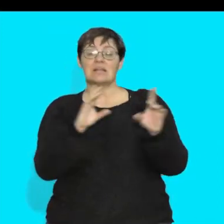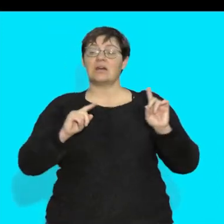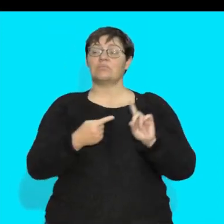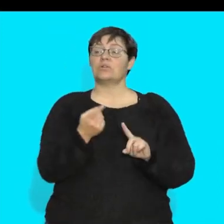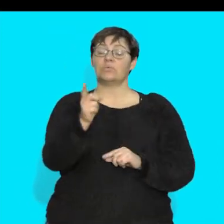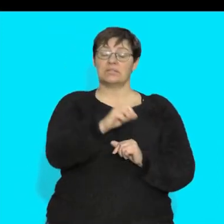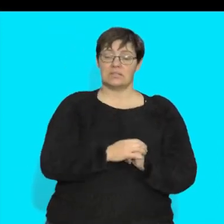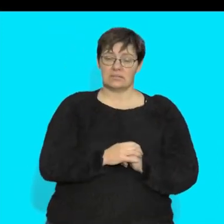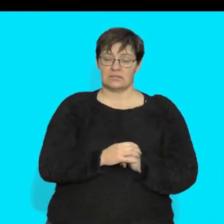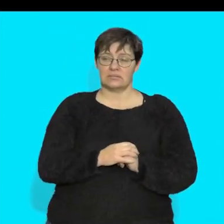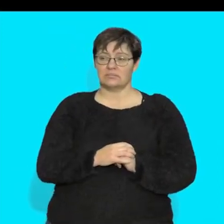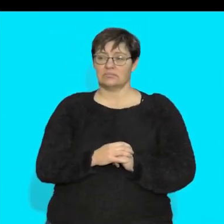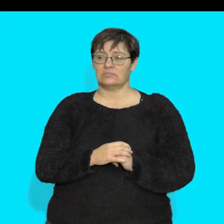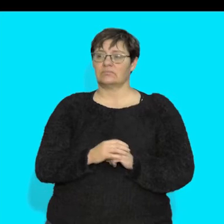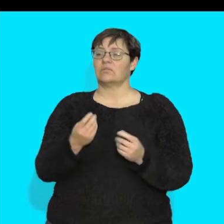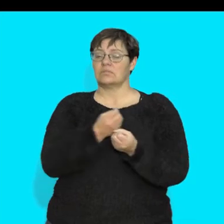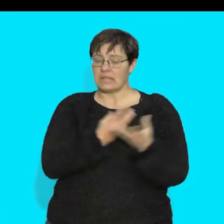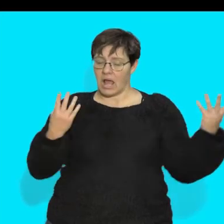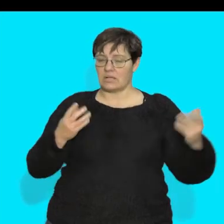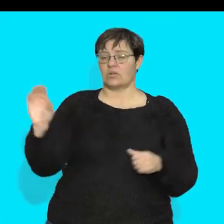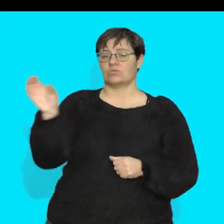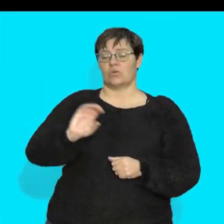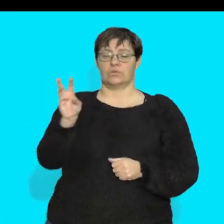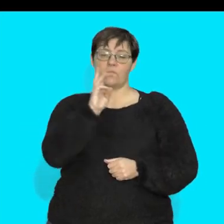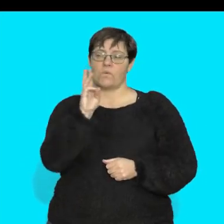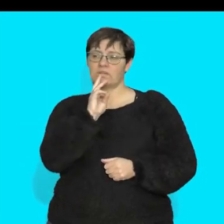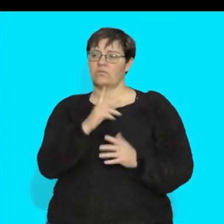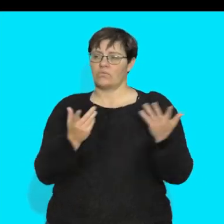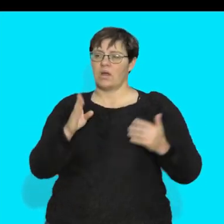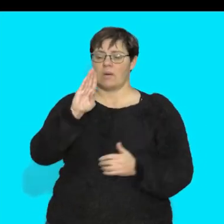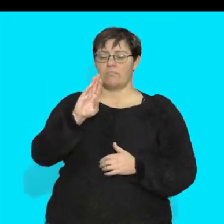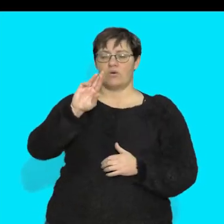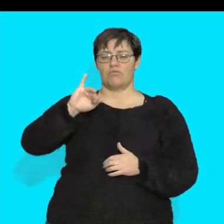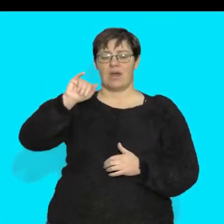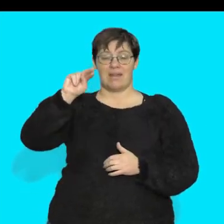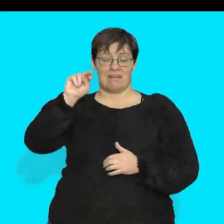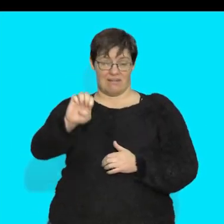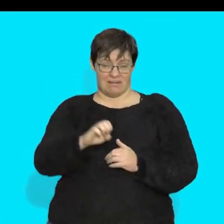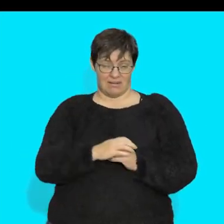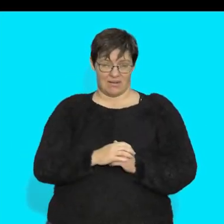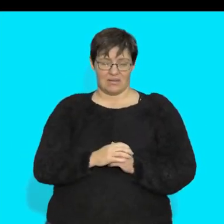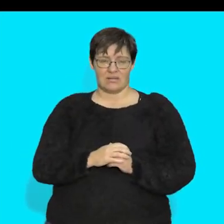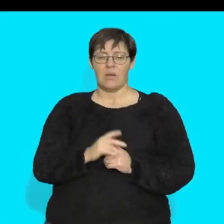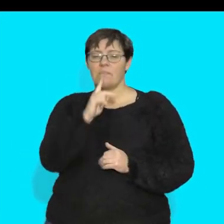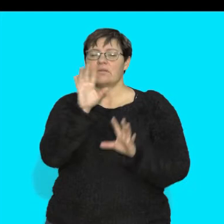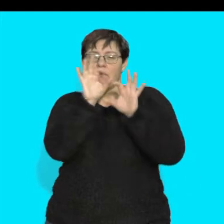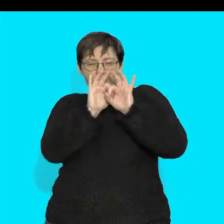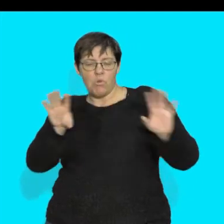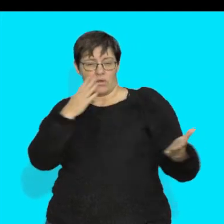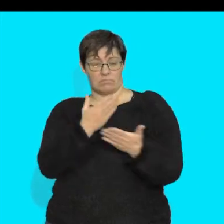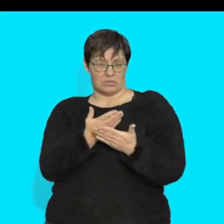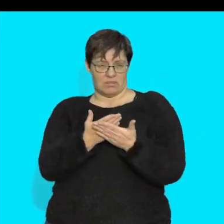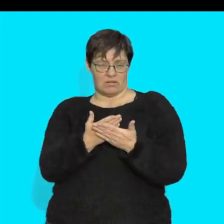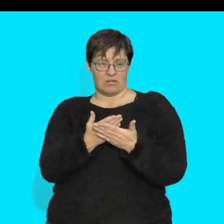point is to start with salt water. It's also called brine, and this is, we try and get it as pure as we